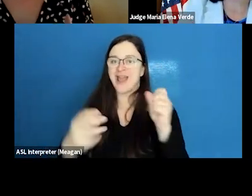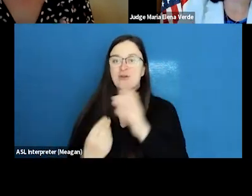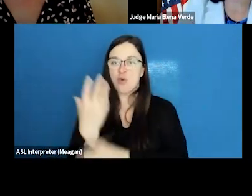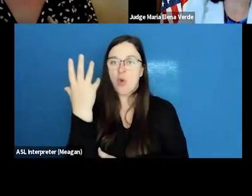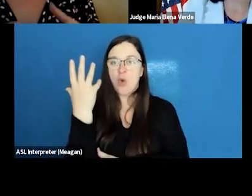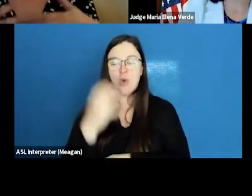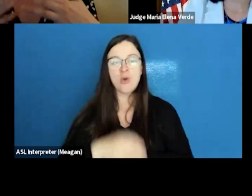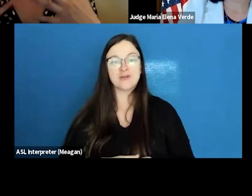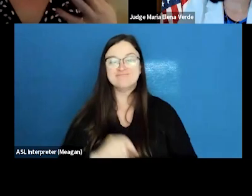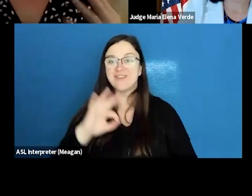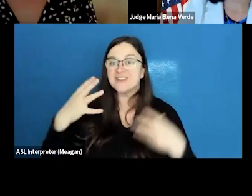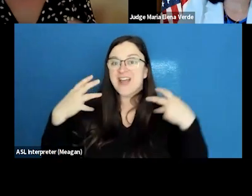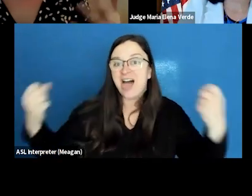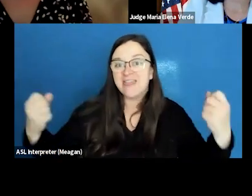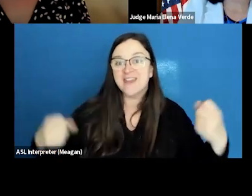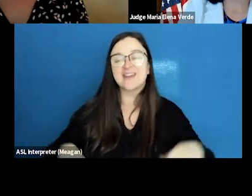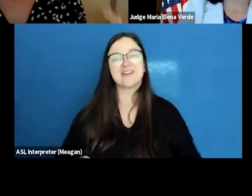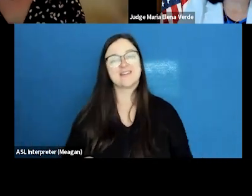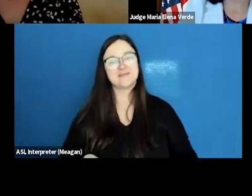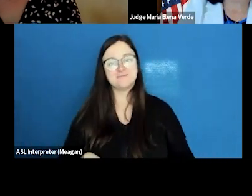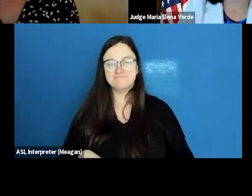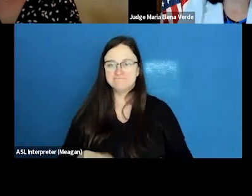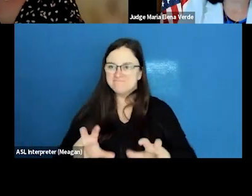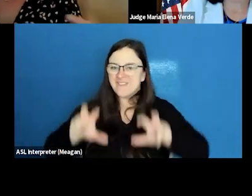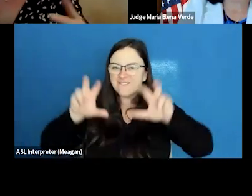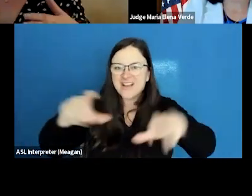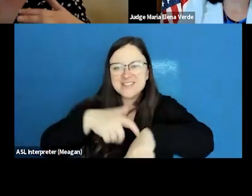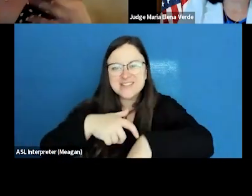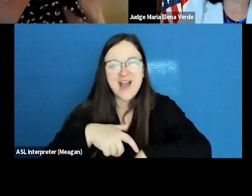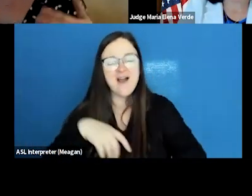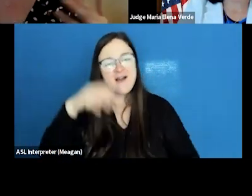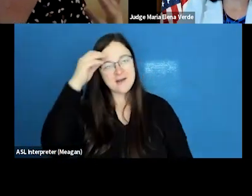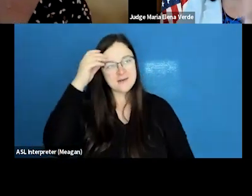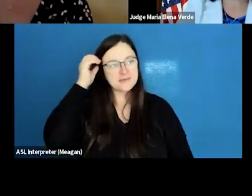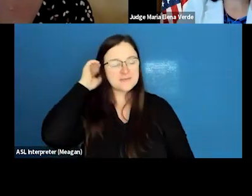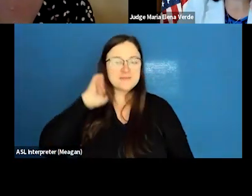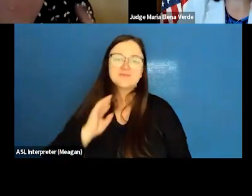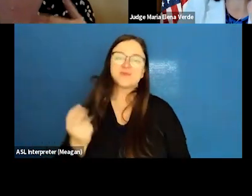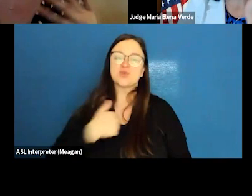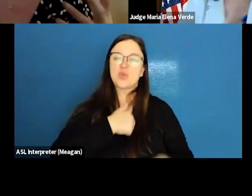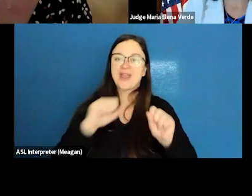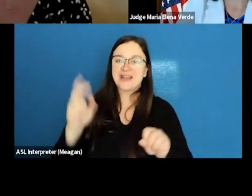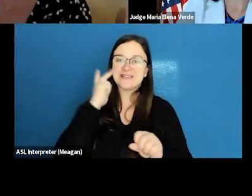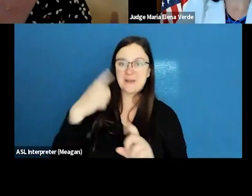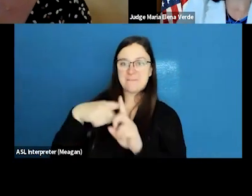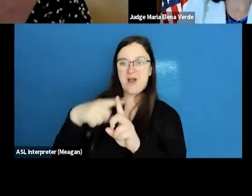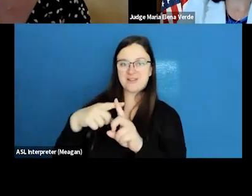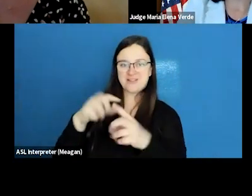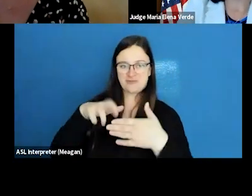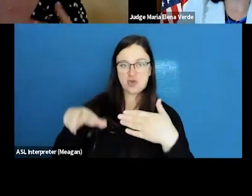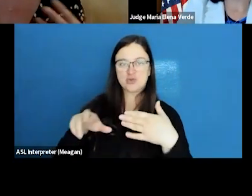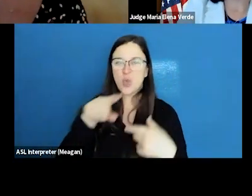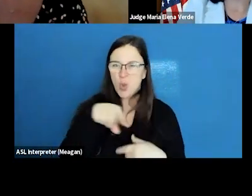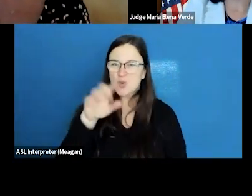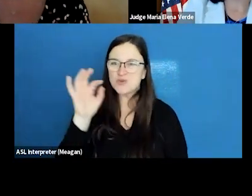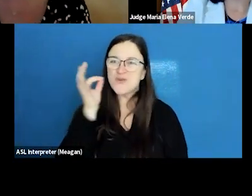tree is healthy and when there has been time put into that recovery process, we can see those positive outcomes, those fruits on the tree,